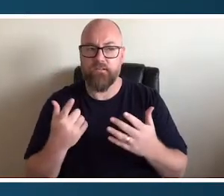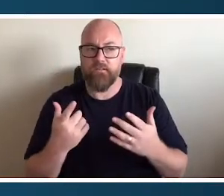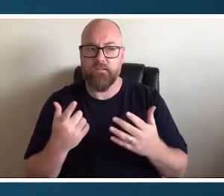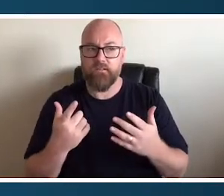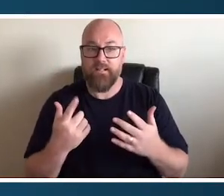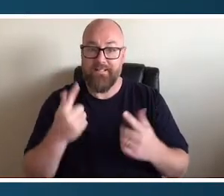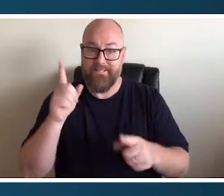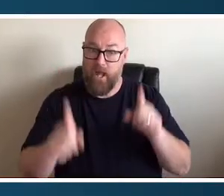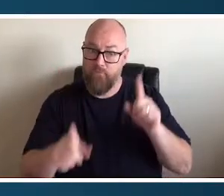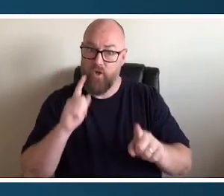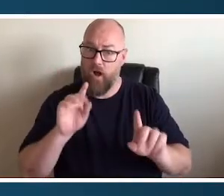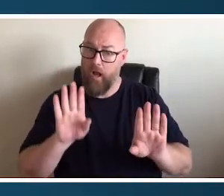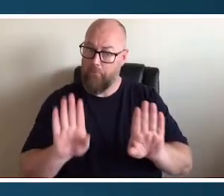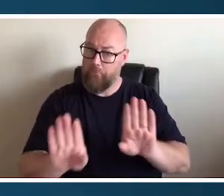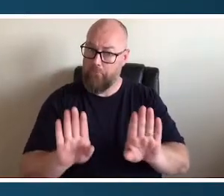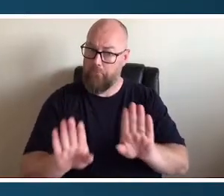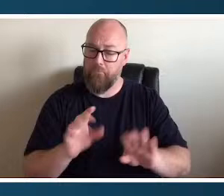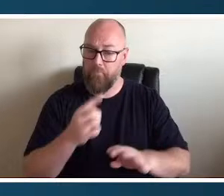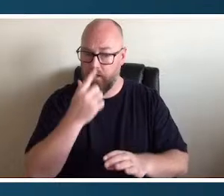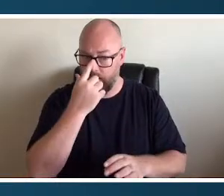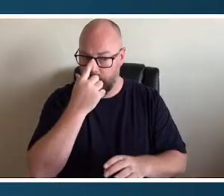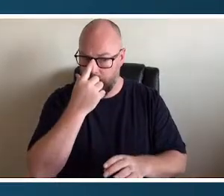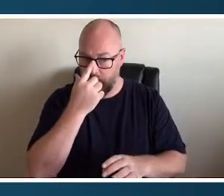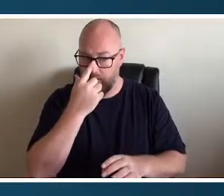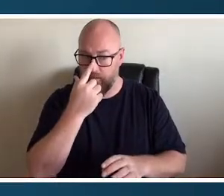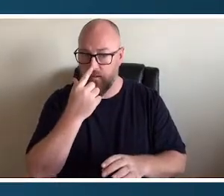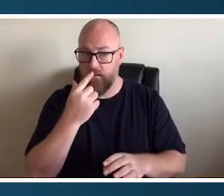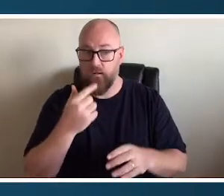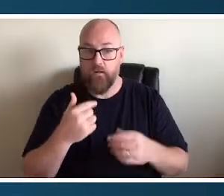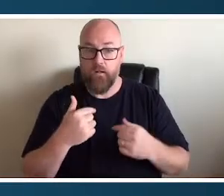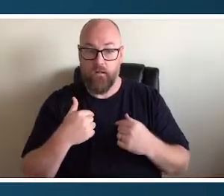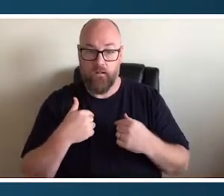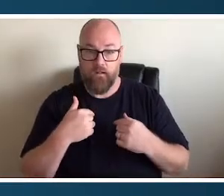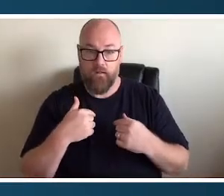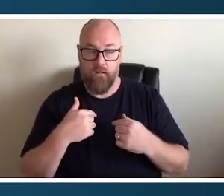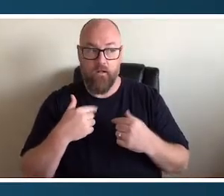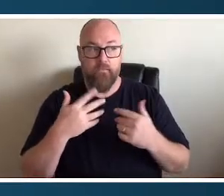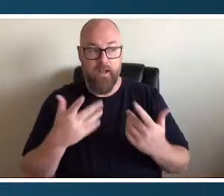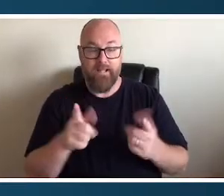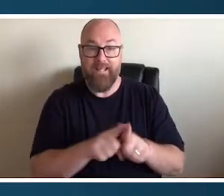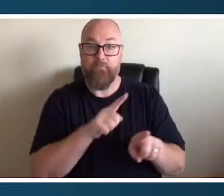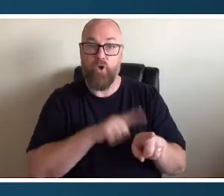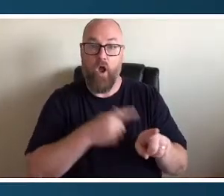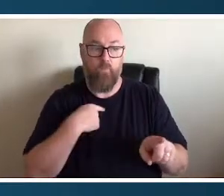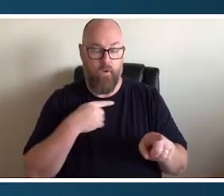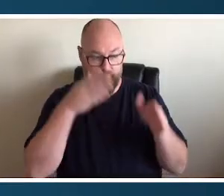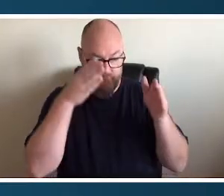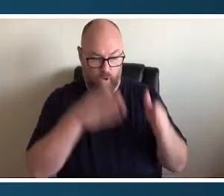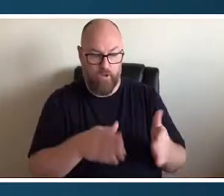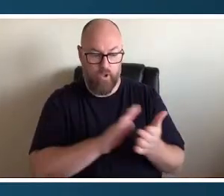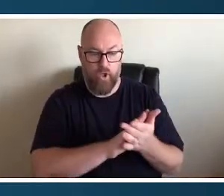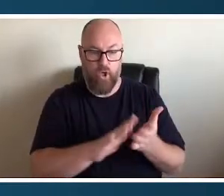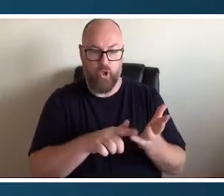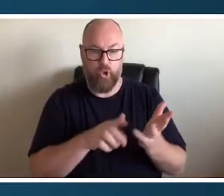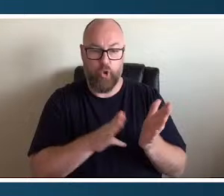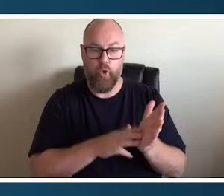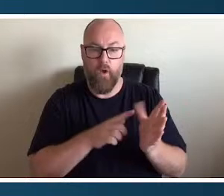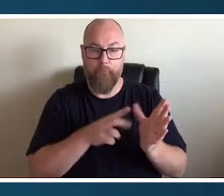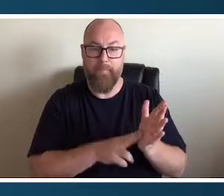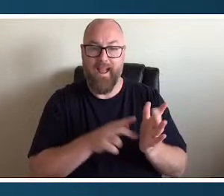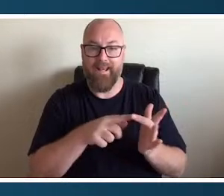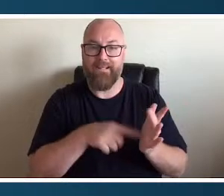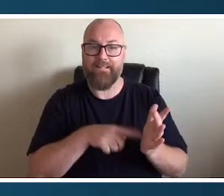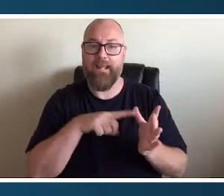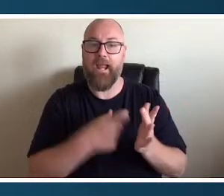parallel, as a spending a long time in the humanitarian sector and now speaking to the development community more